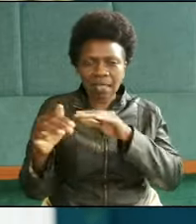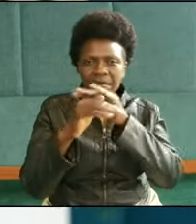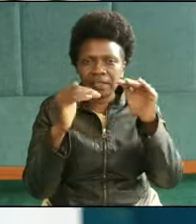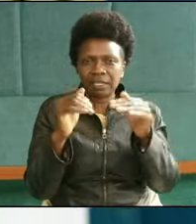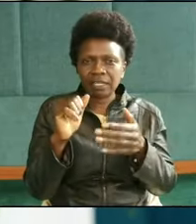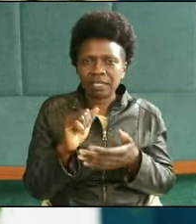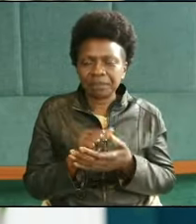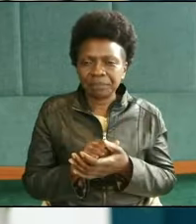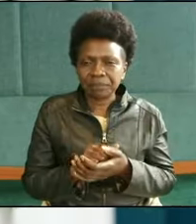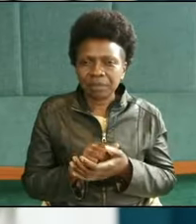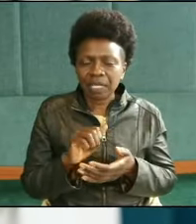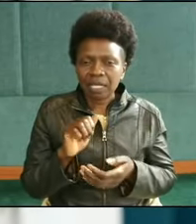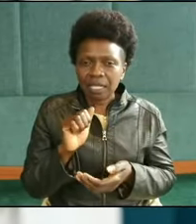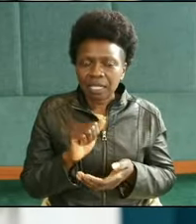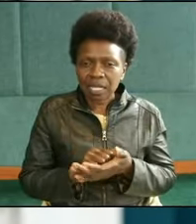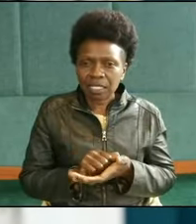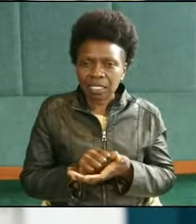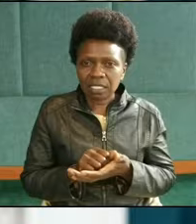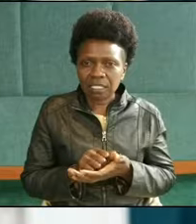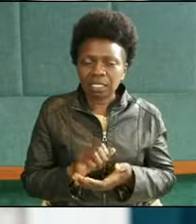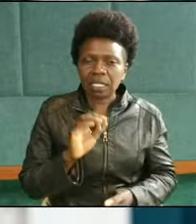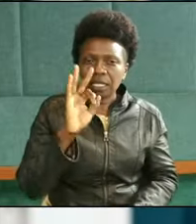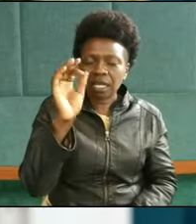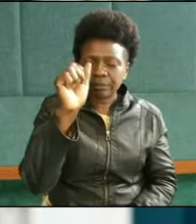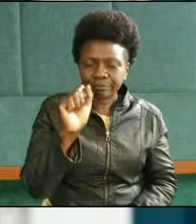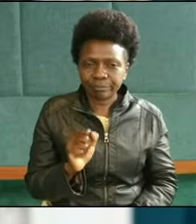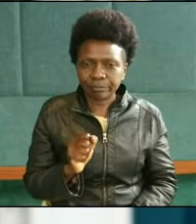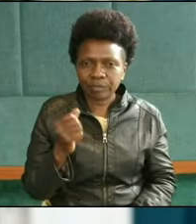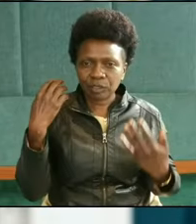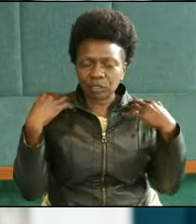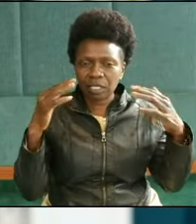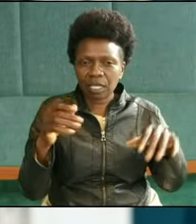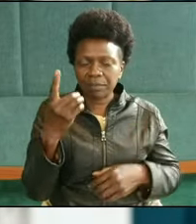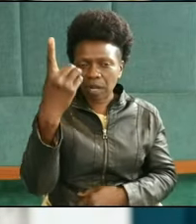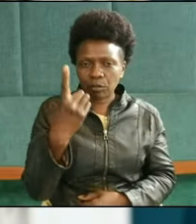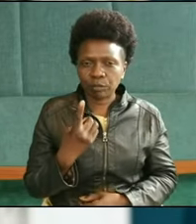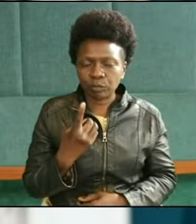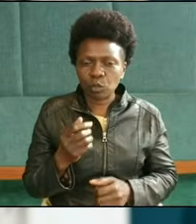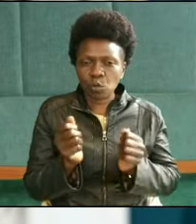Third of angels came down with their leader called Lucifer.